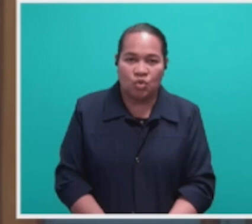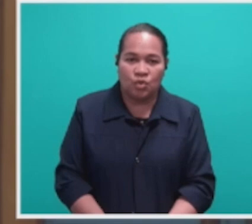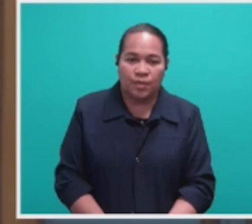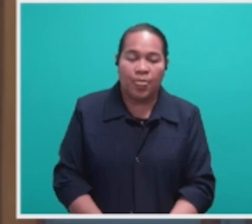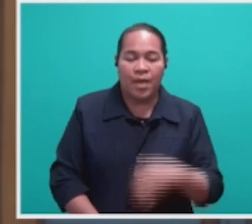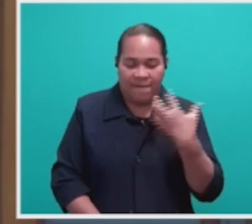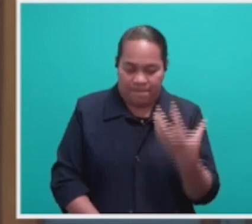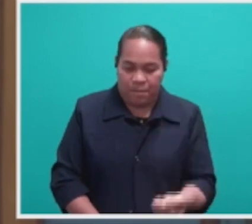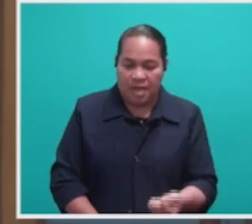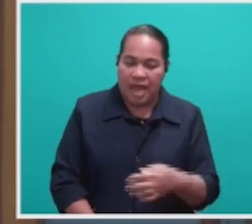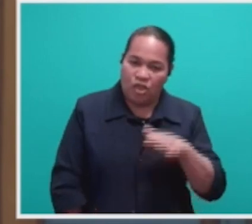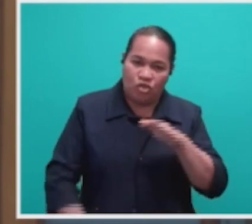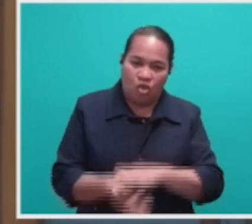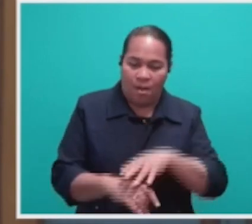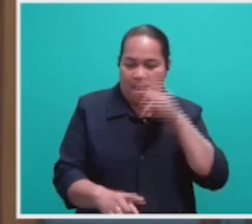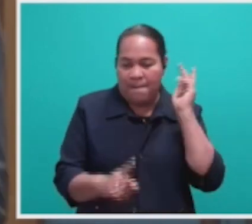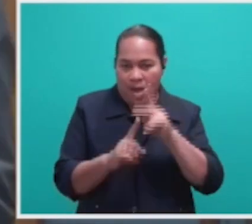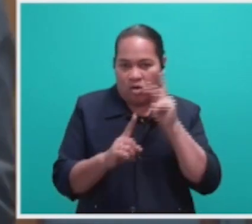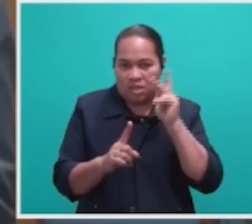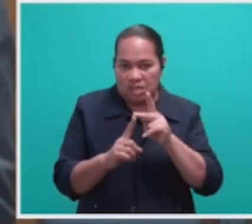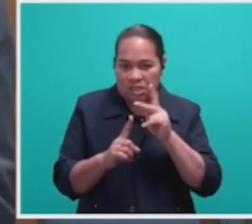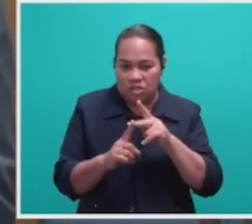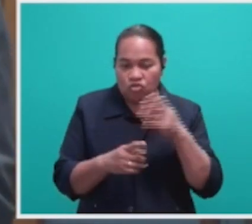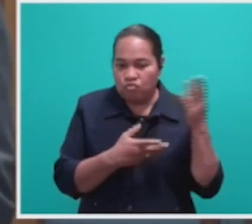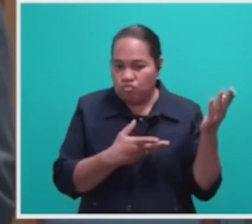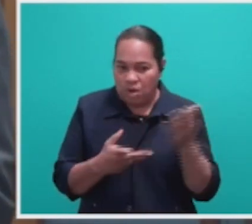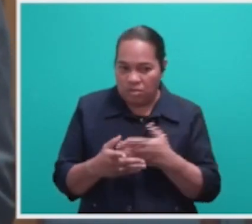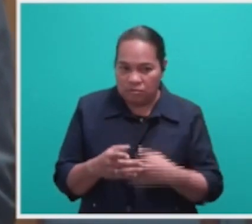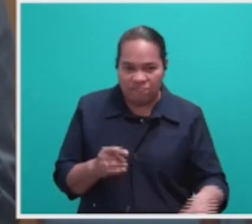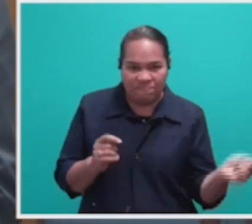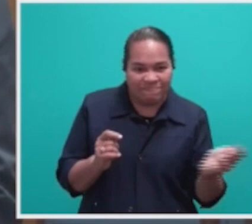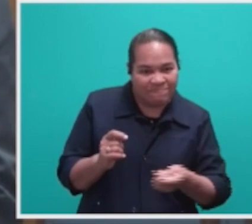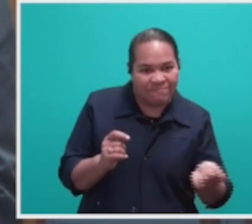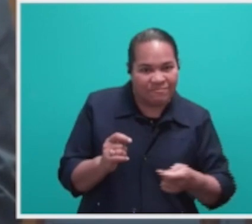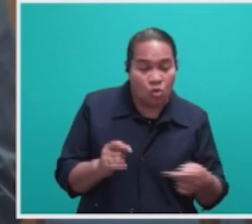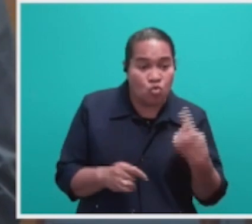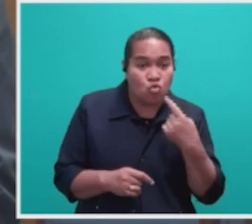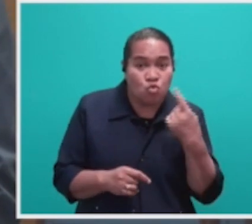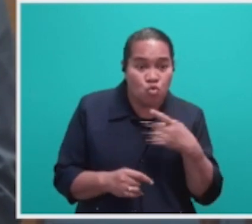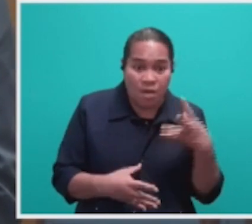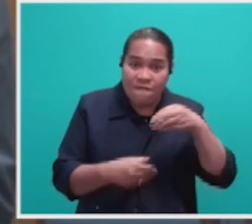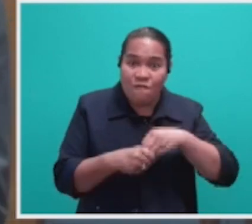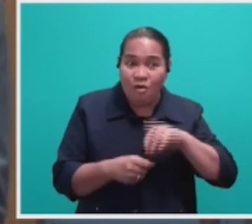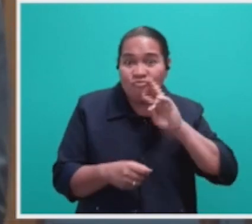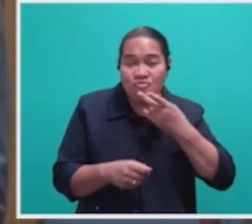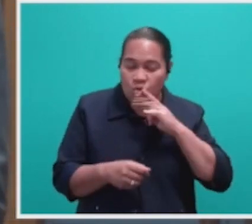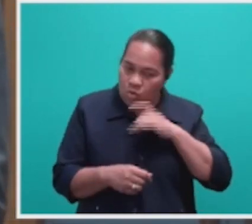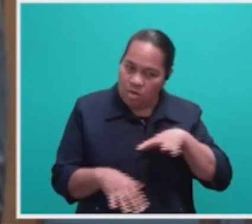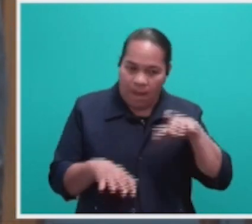We have made it a top priority, Mr. Speaker, sir, to bring justice to those involved in the scam to be taken to